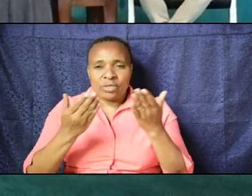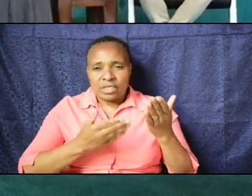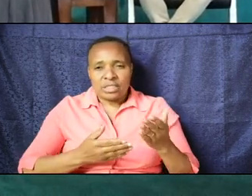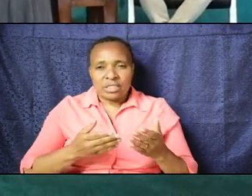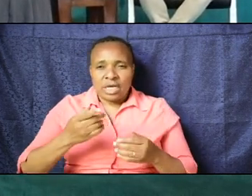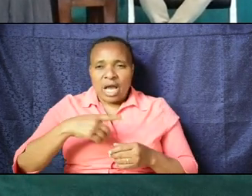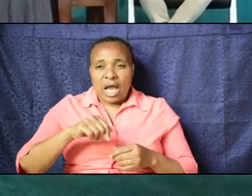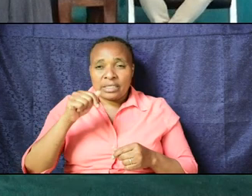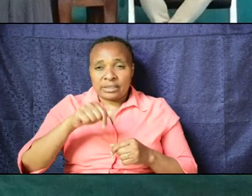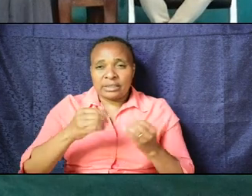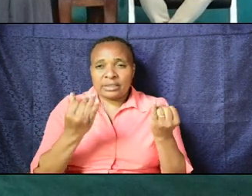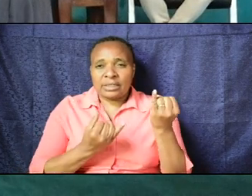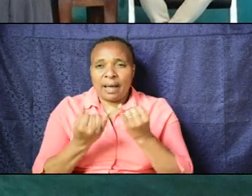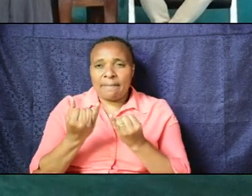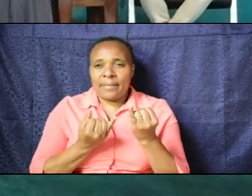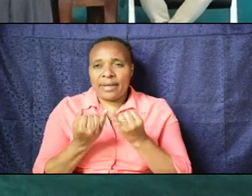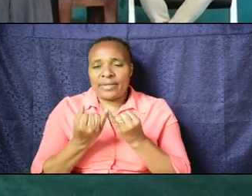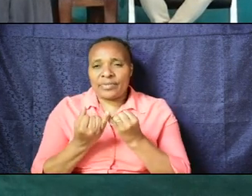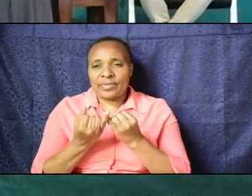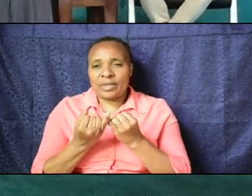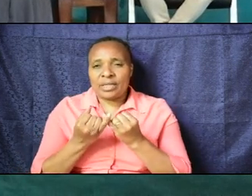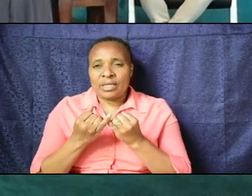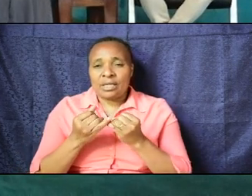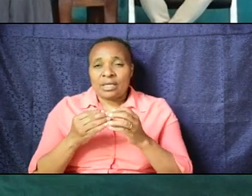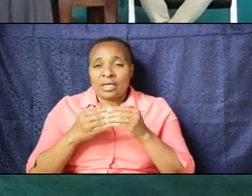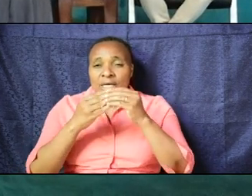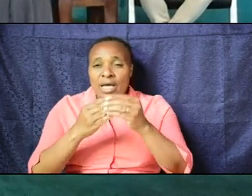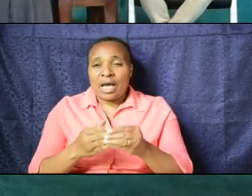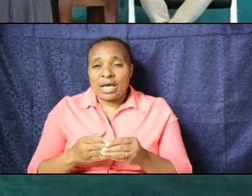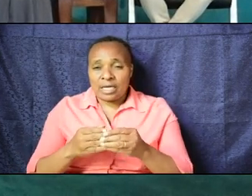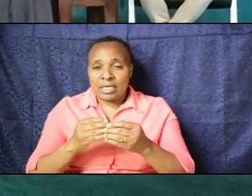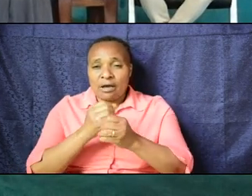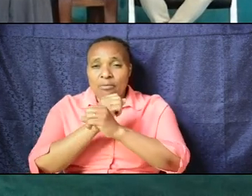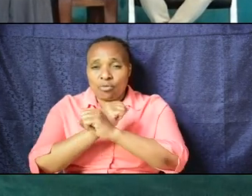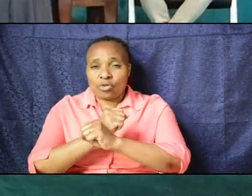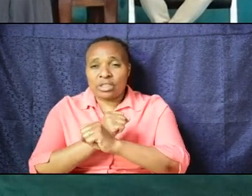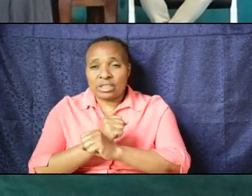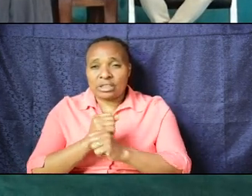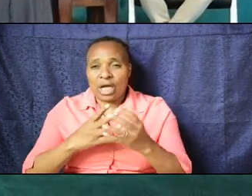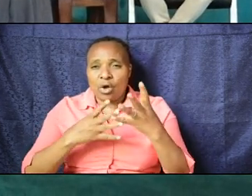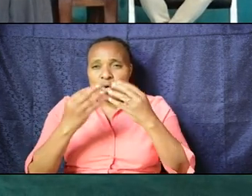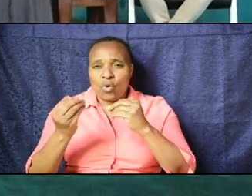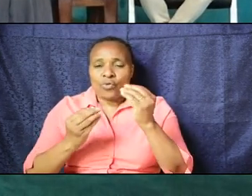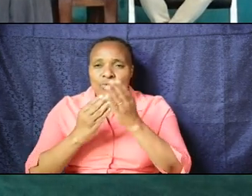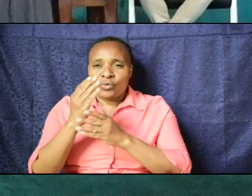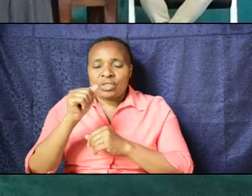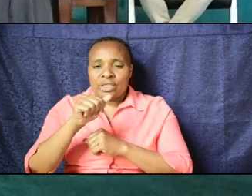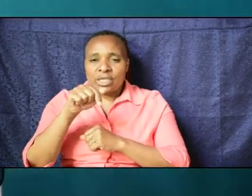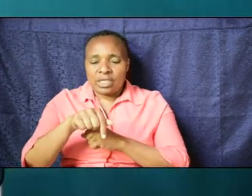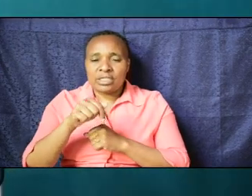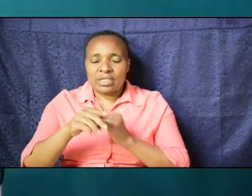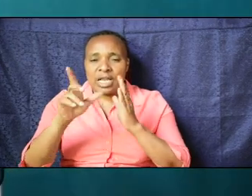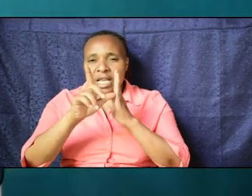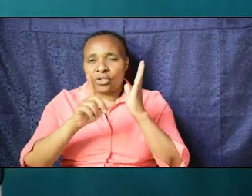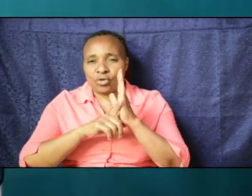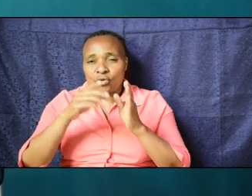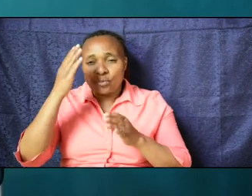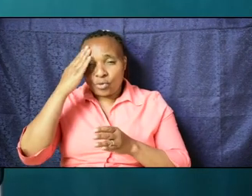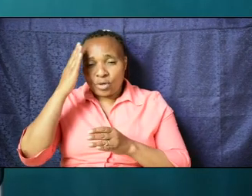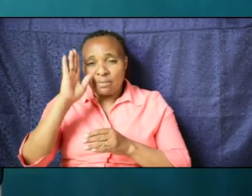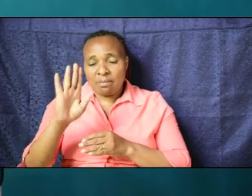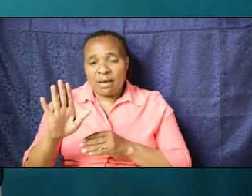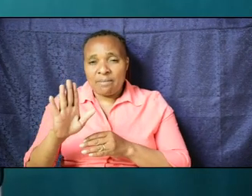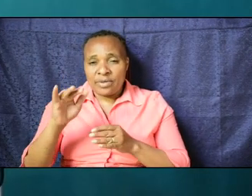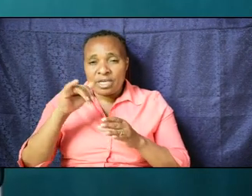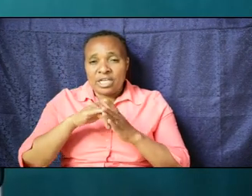Sabbath. Please guide us and protect us as we go through this lesson, that you may be known.